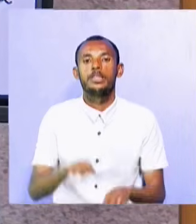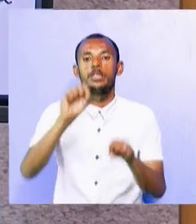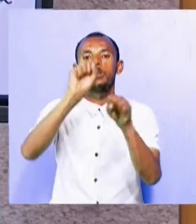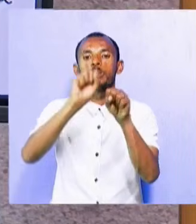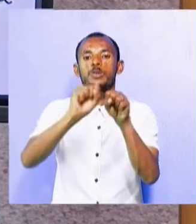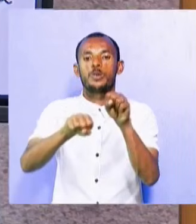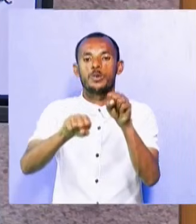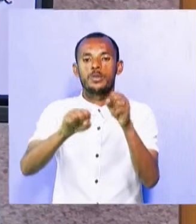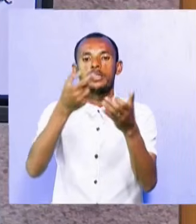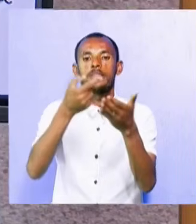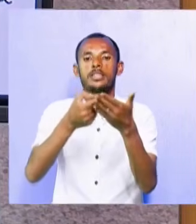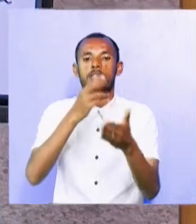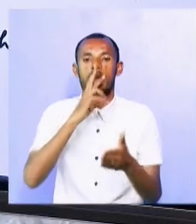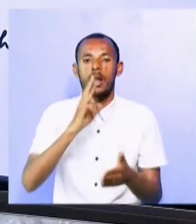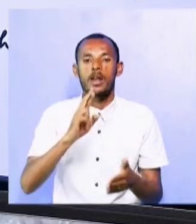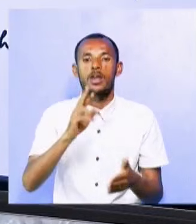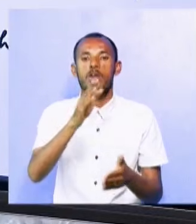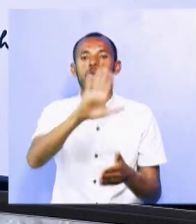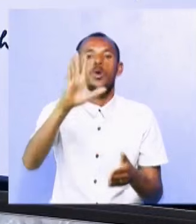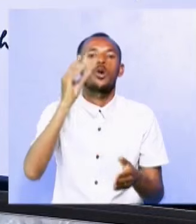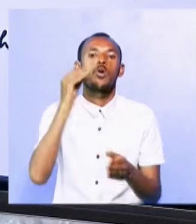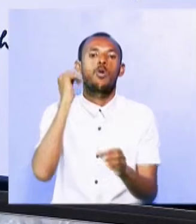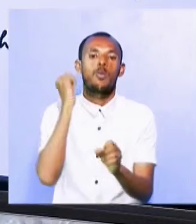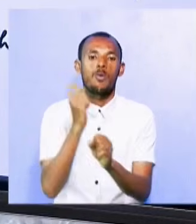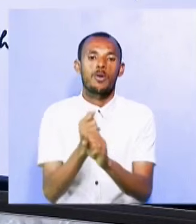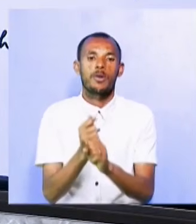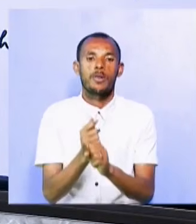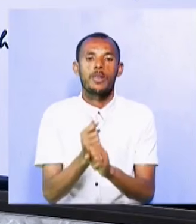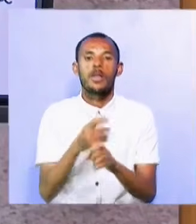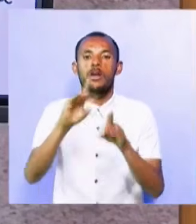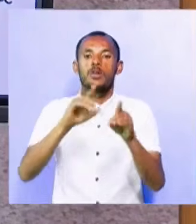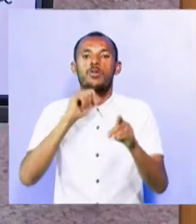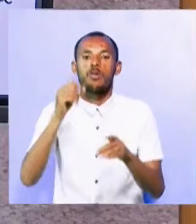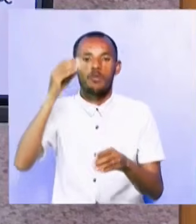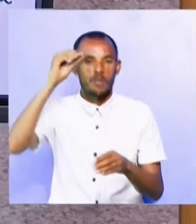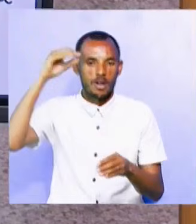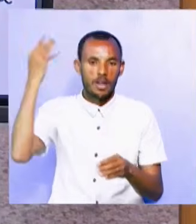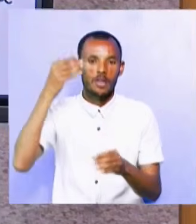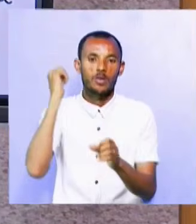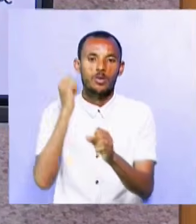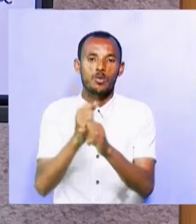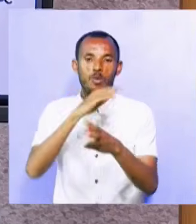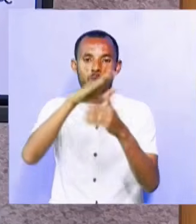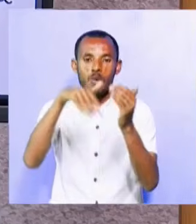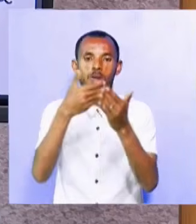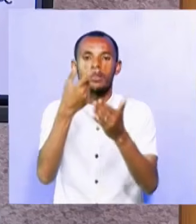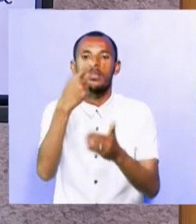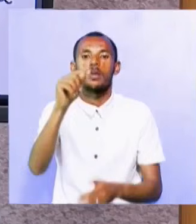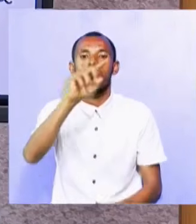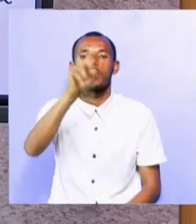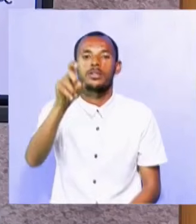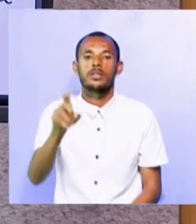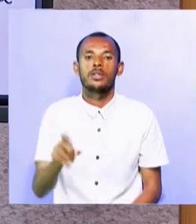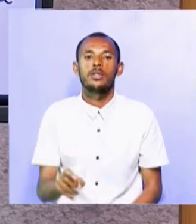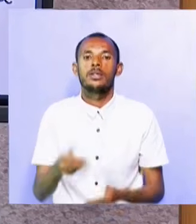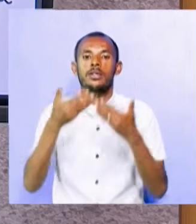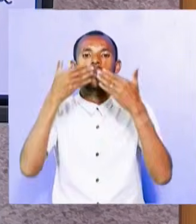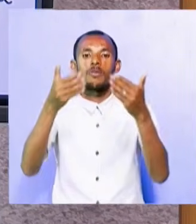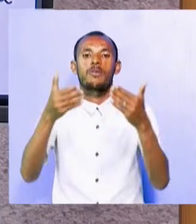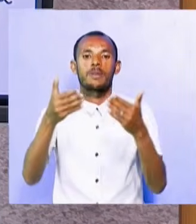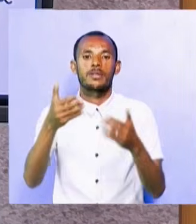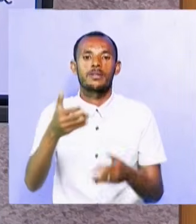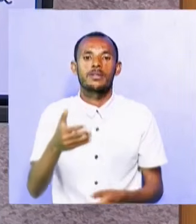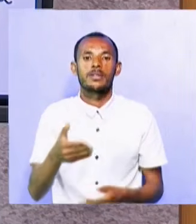So these are your homework. Don't forget to attempt all the questions. Thank you very